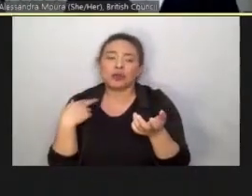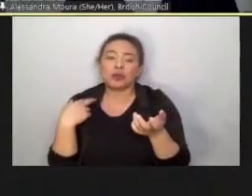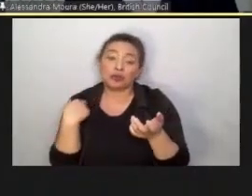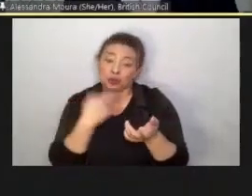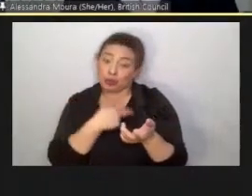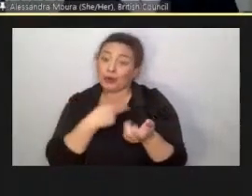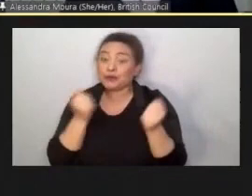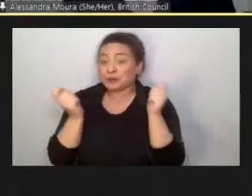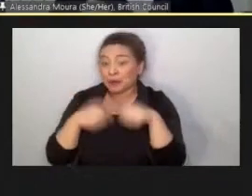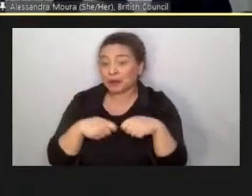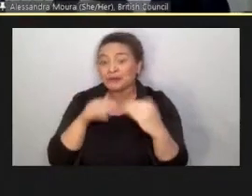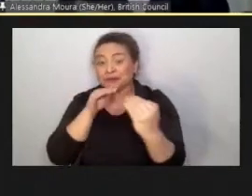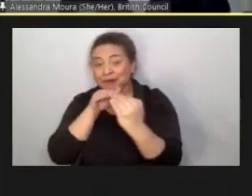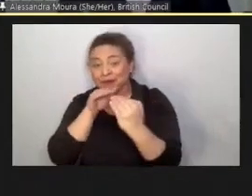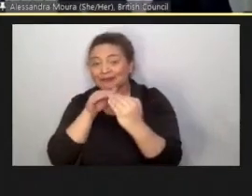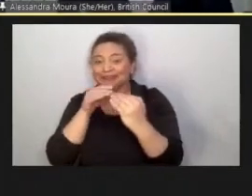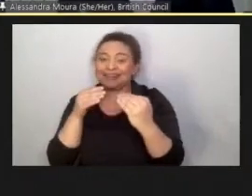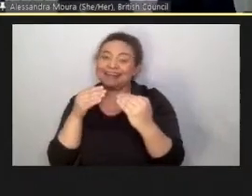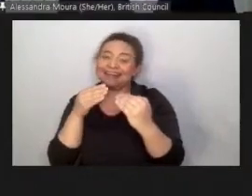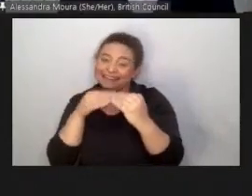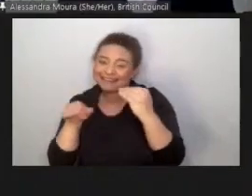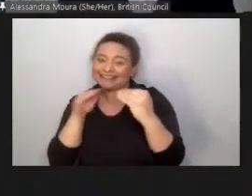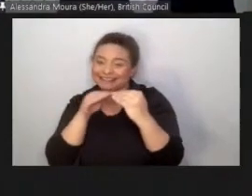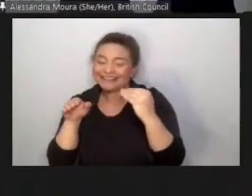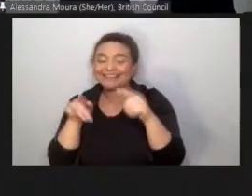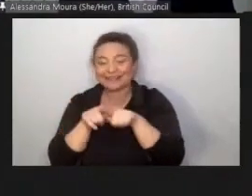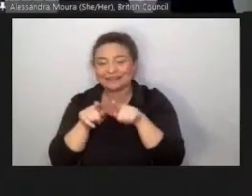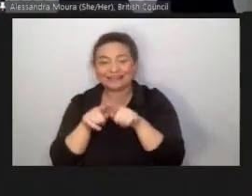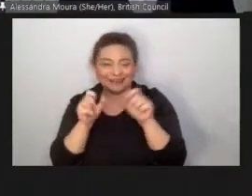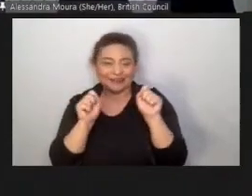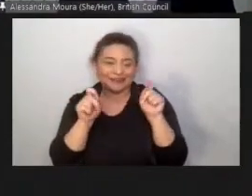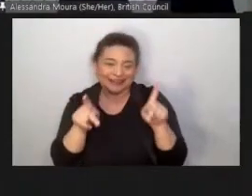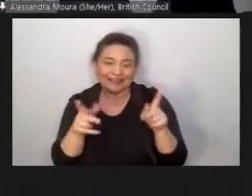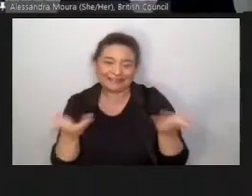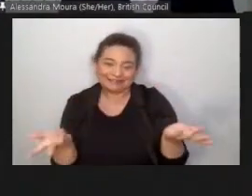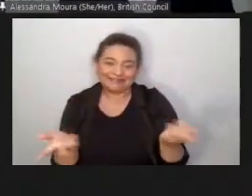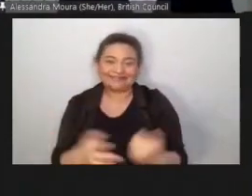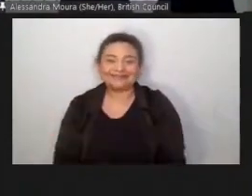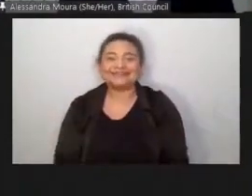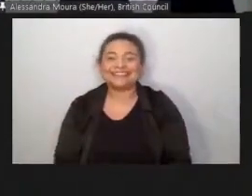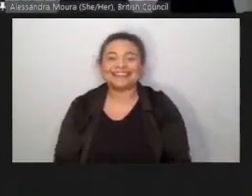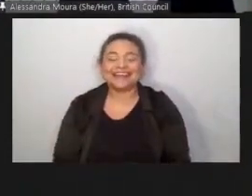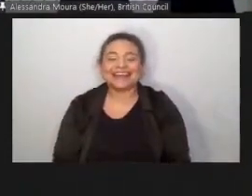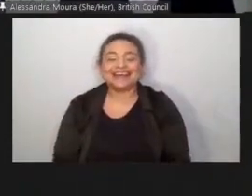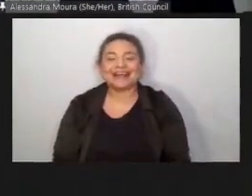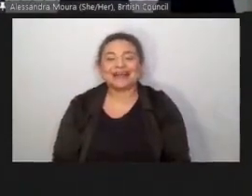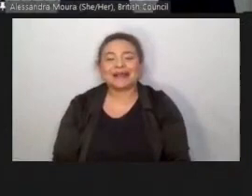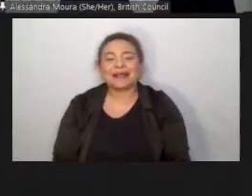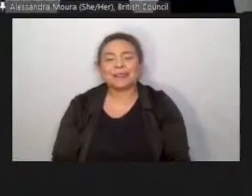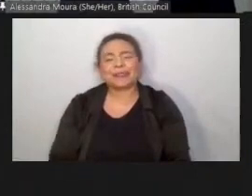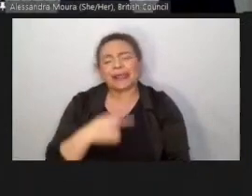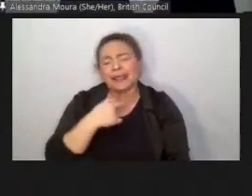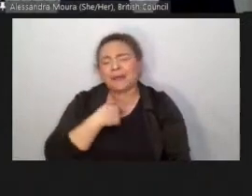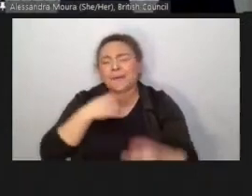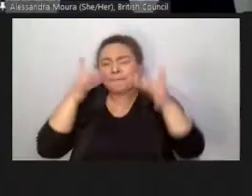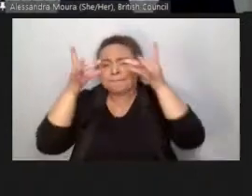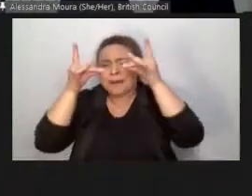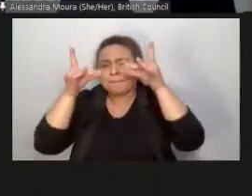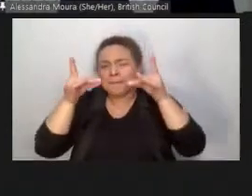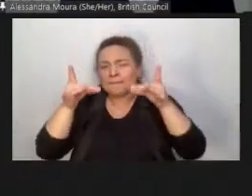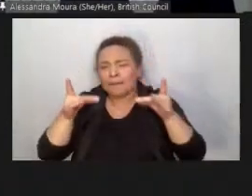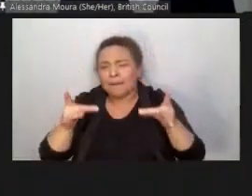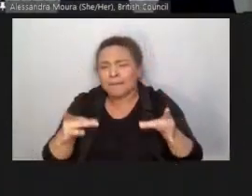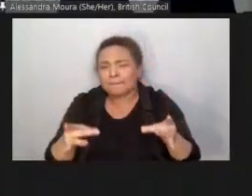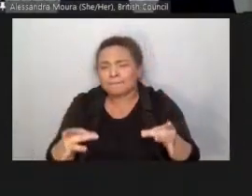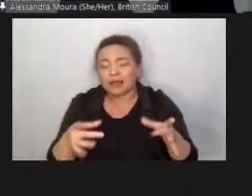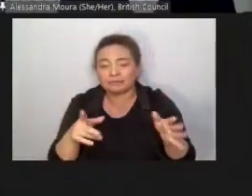Absolutely. So let's come to something that I talked more in detail about earlier in the week. So there is